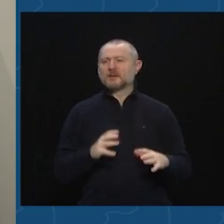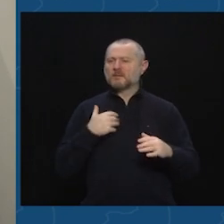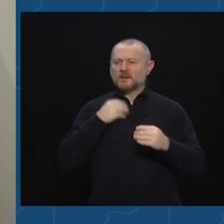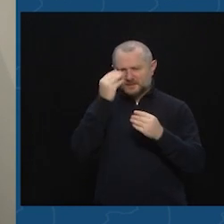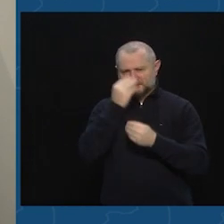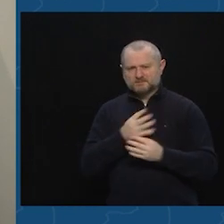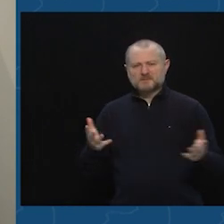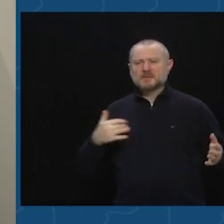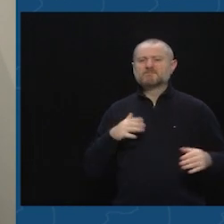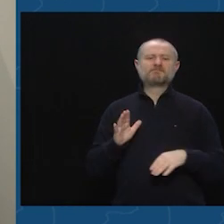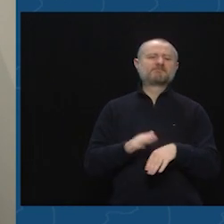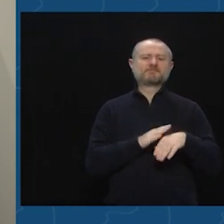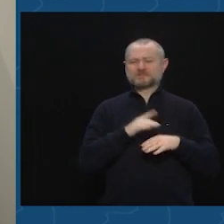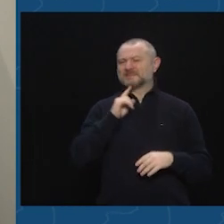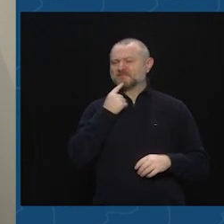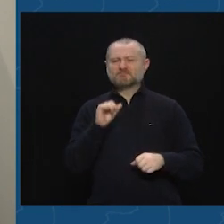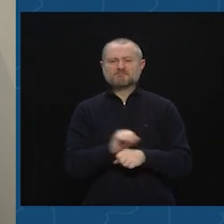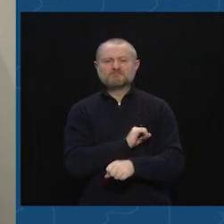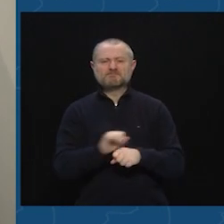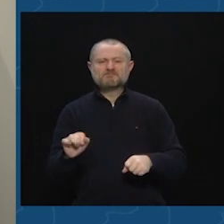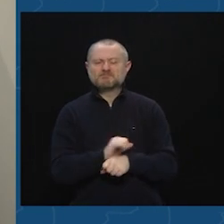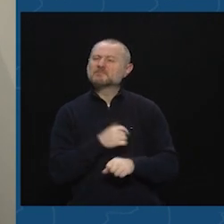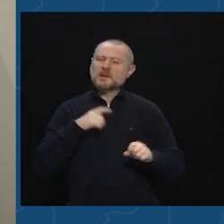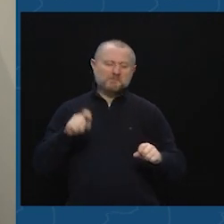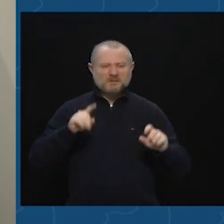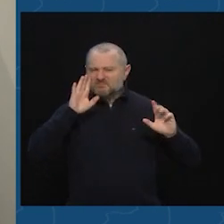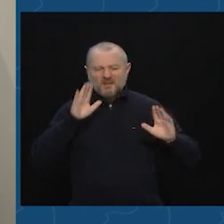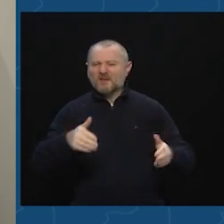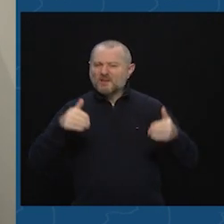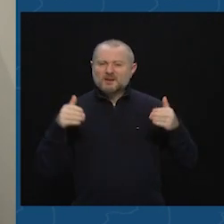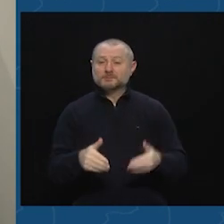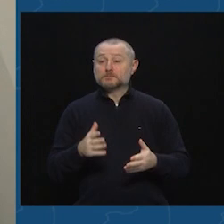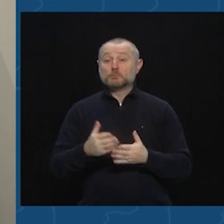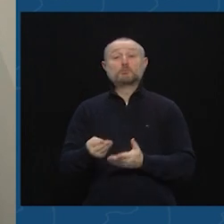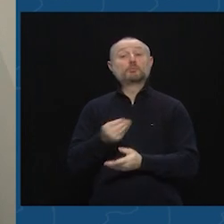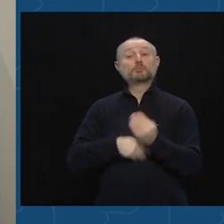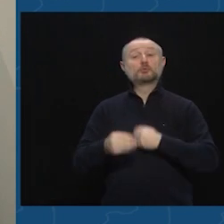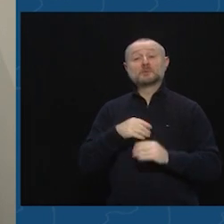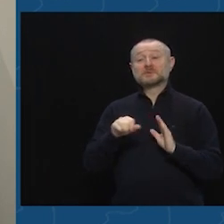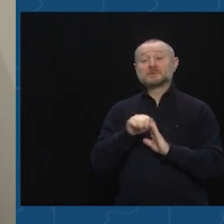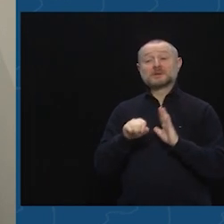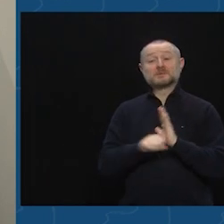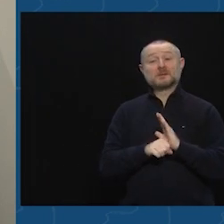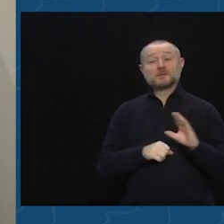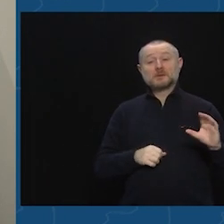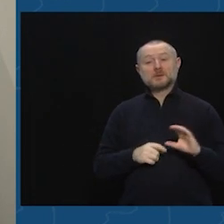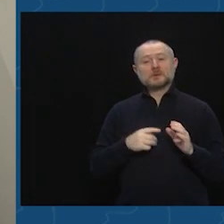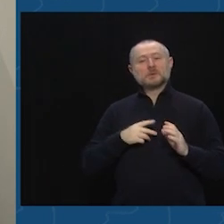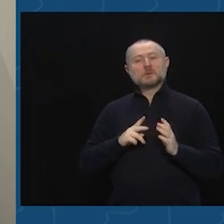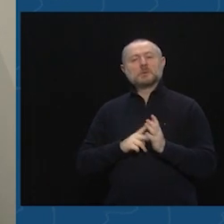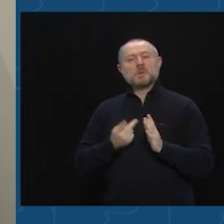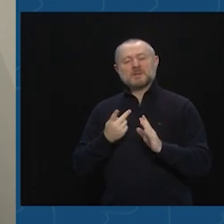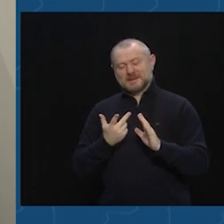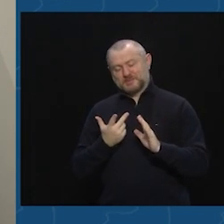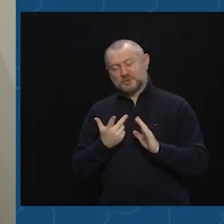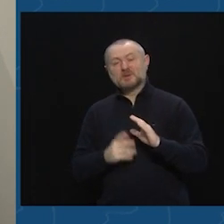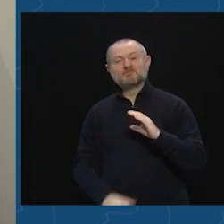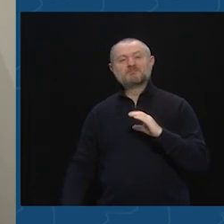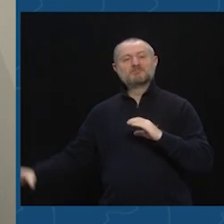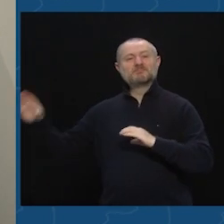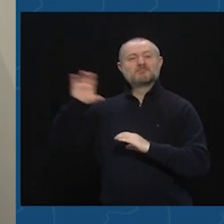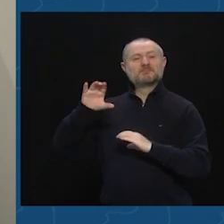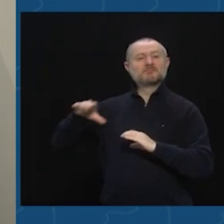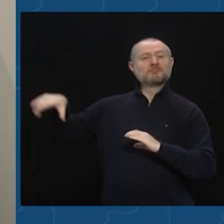I mentioned, some of the resources in our state budget, we are literally tripling the amount of money going toward our